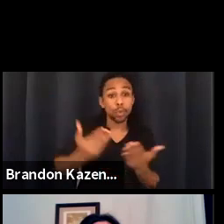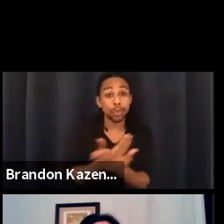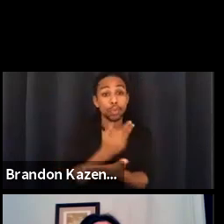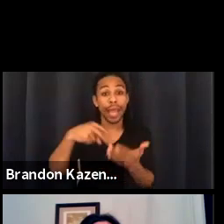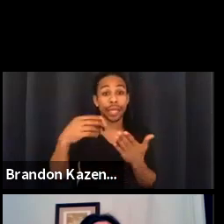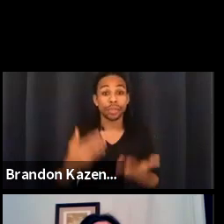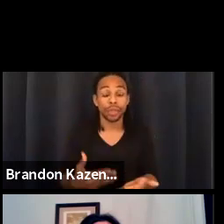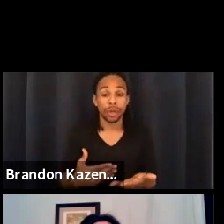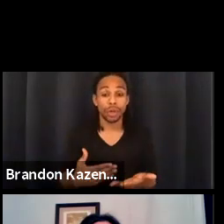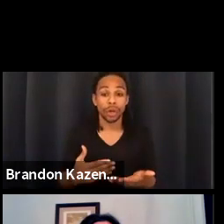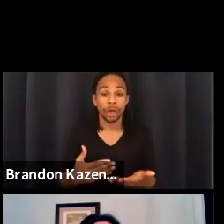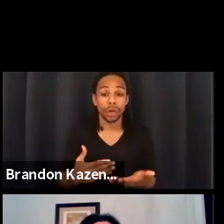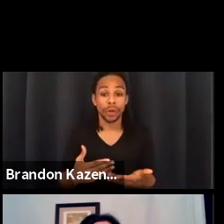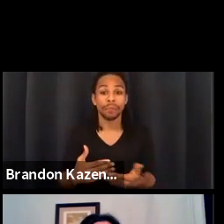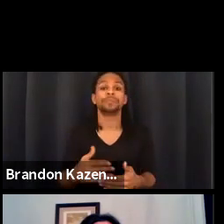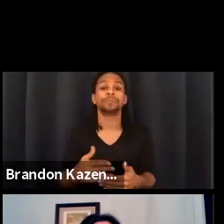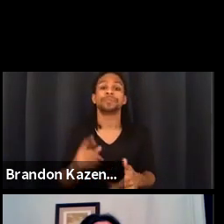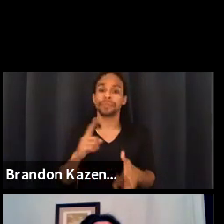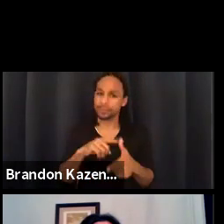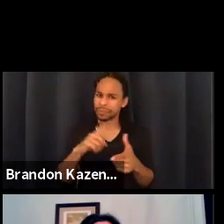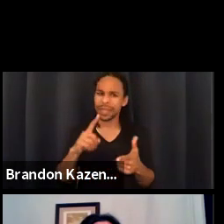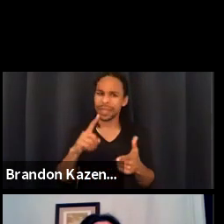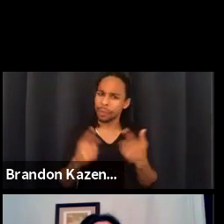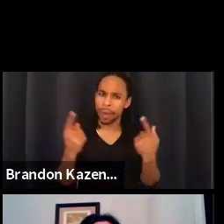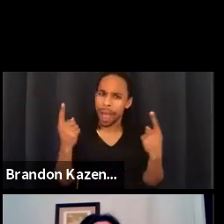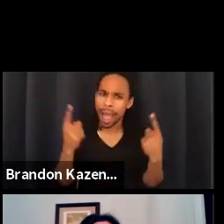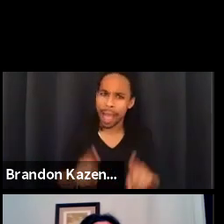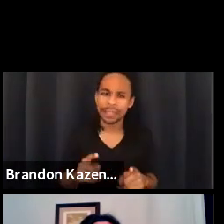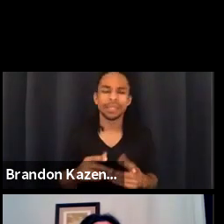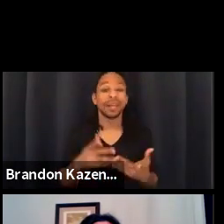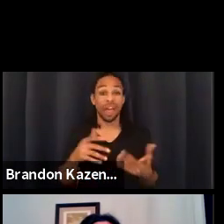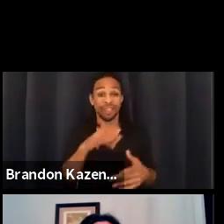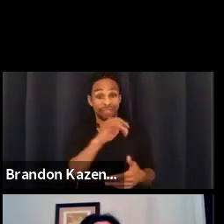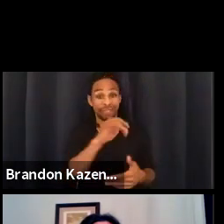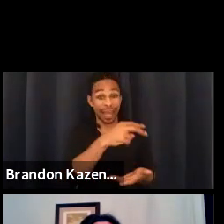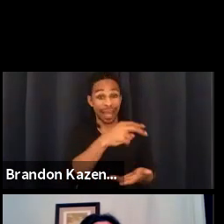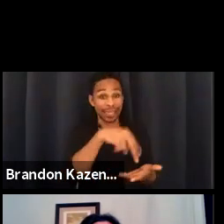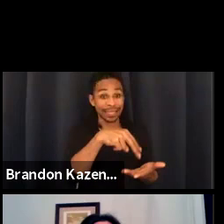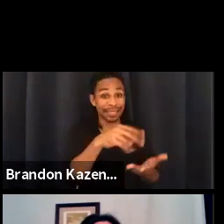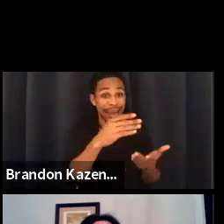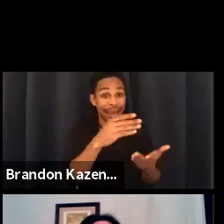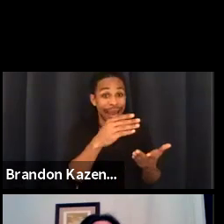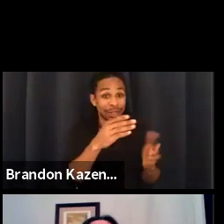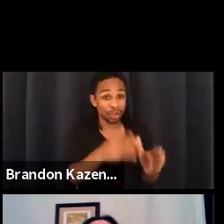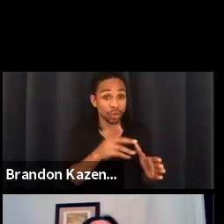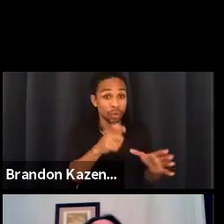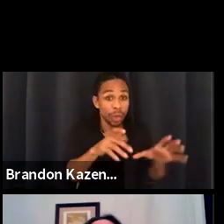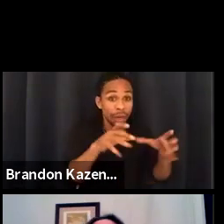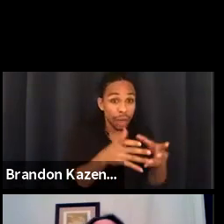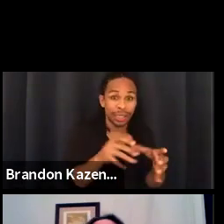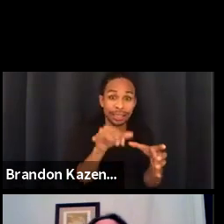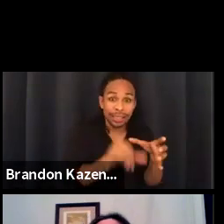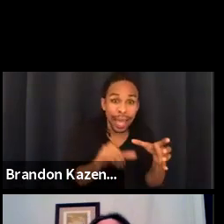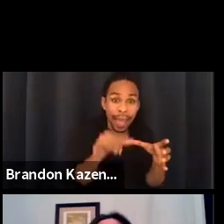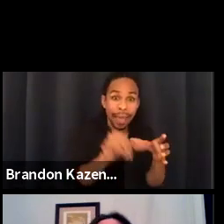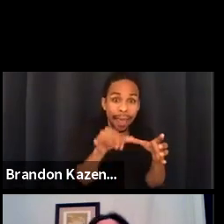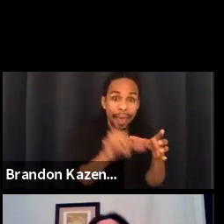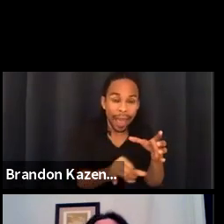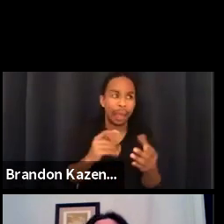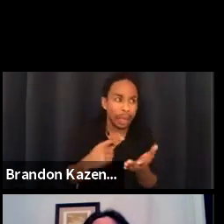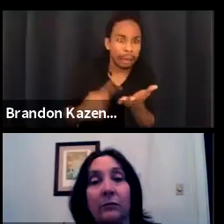circle story sharing, again, an egalitarian circle shape and check-in circle shape, but